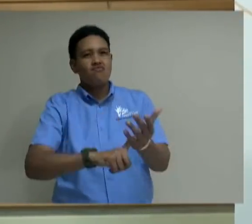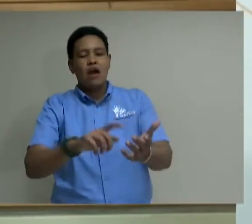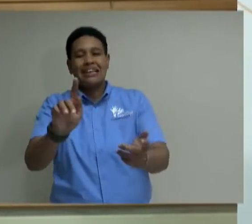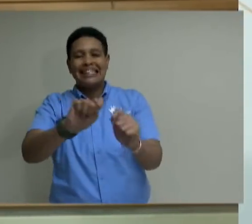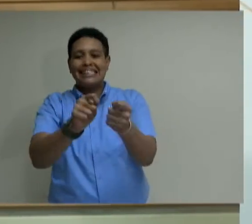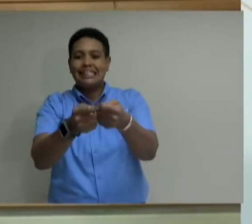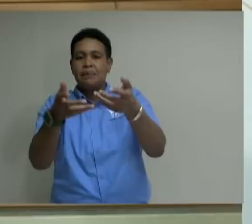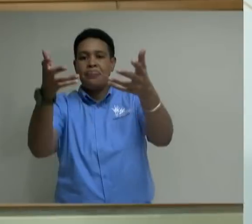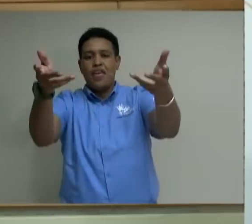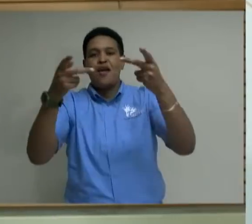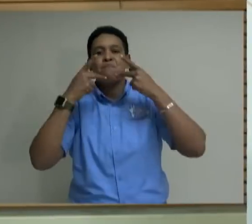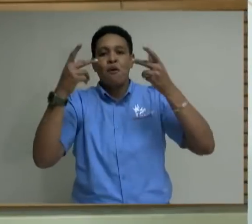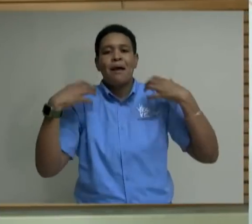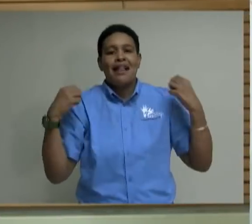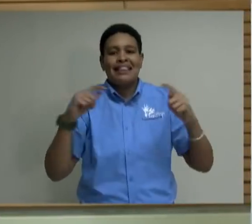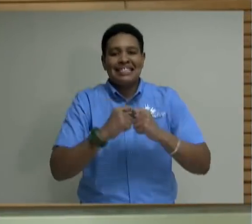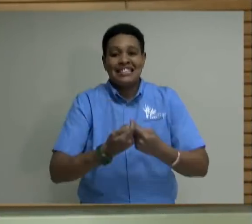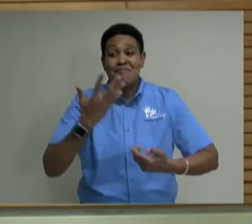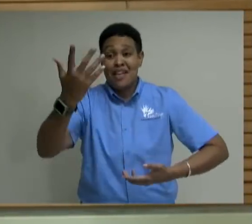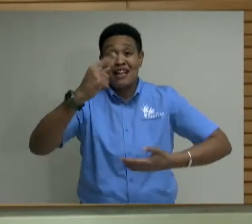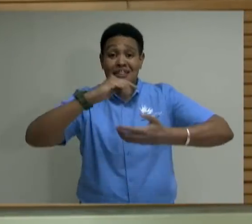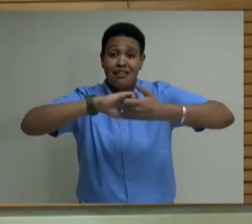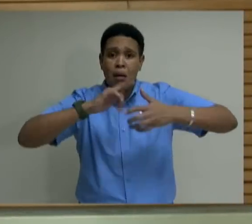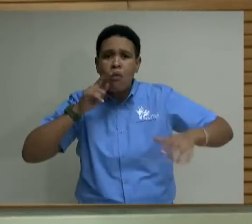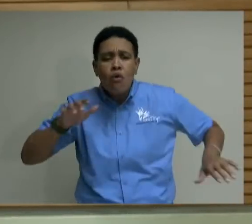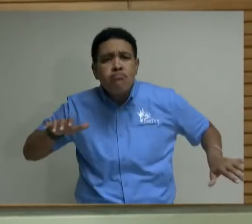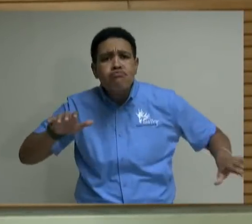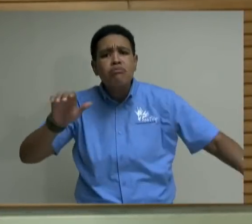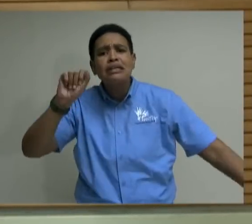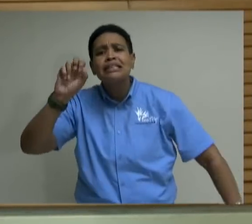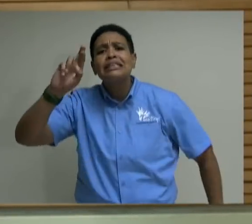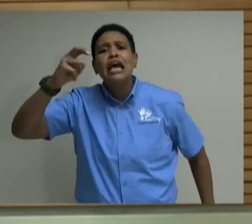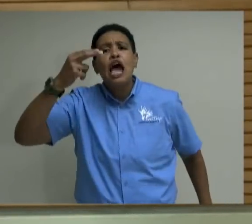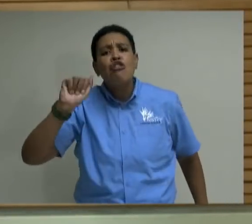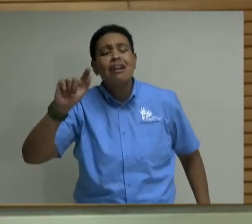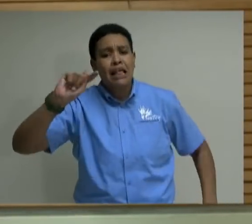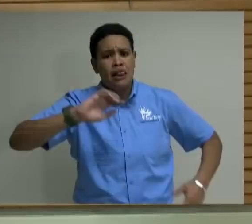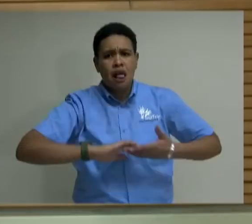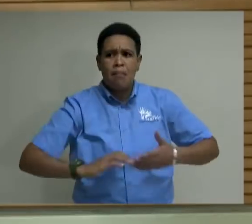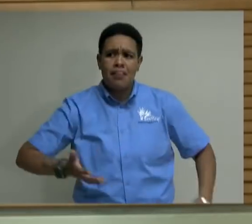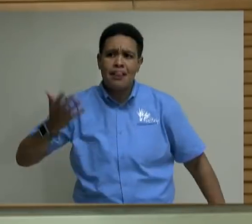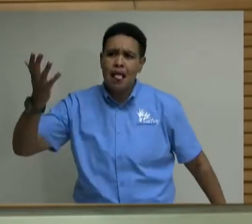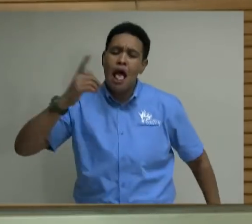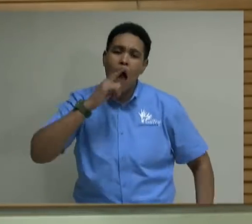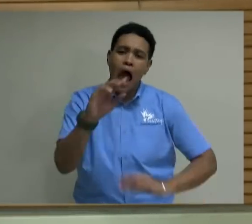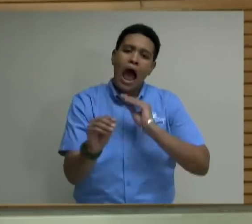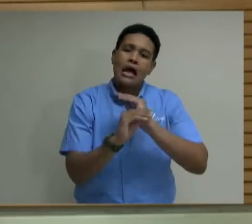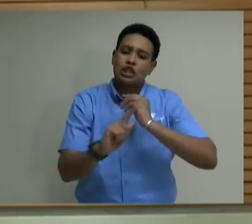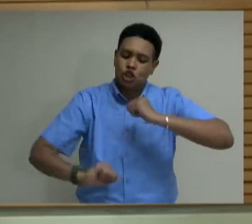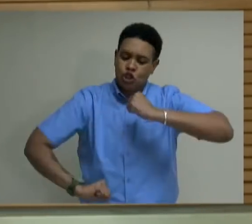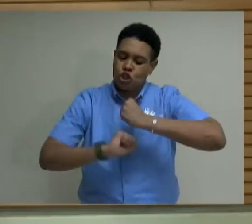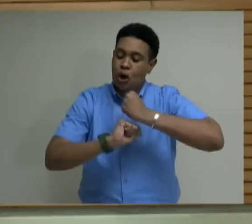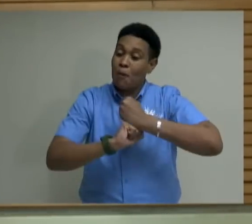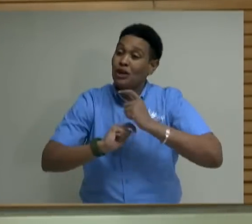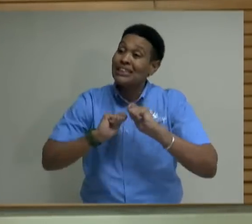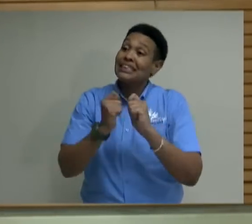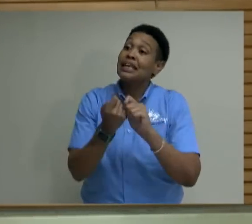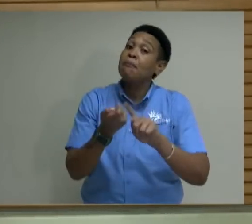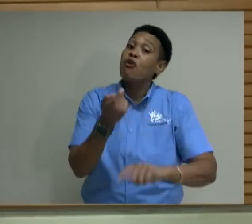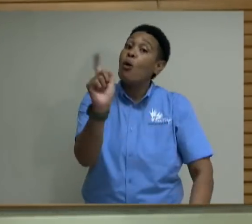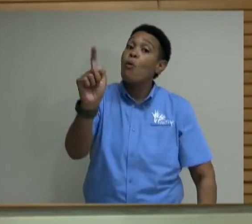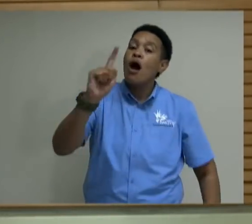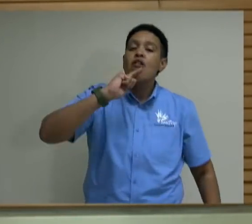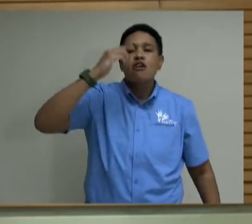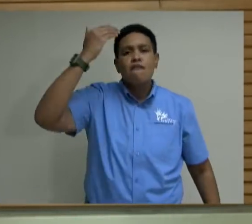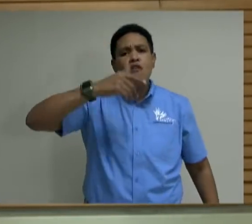team, the public health team on the ground in Sarah, in St. Thomas, and also, of course, the supporting teams from the